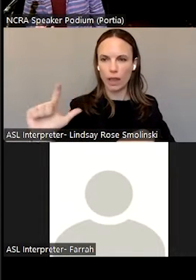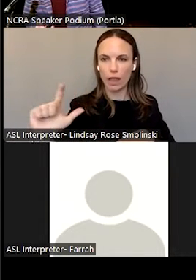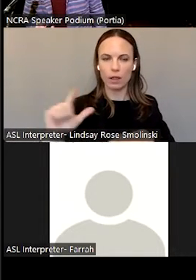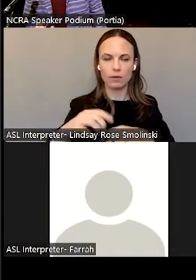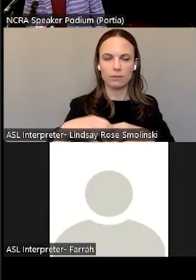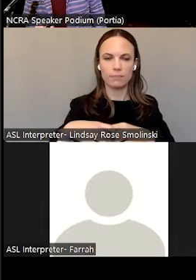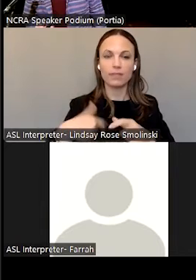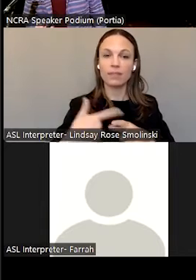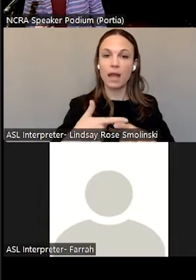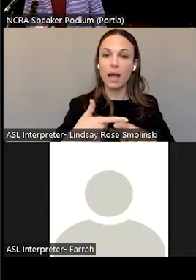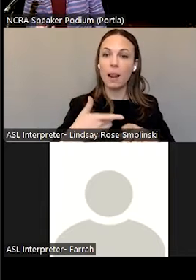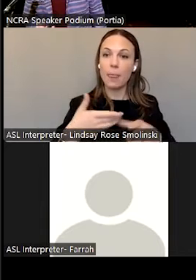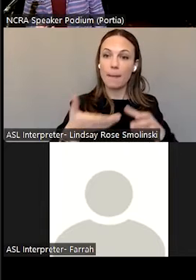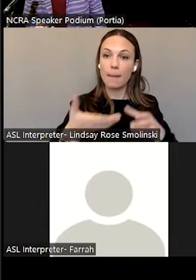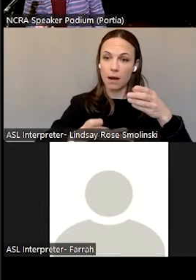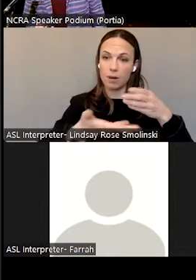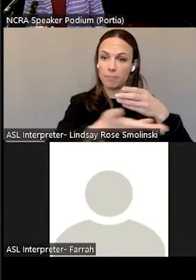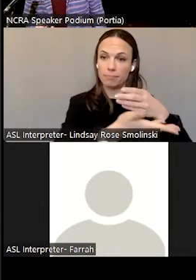And cut the bottom